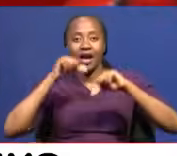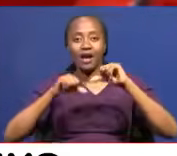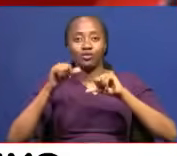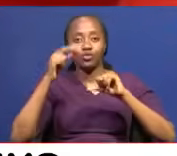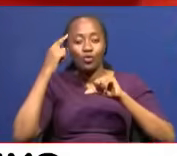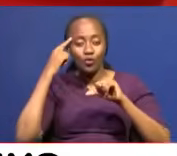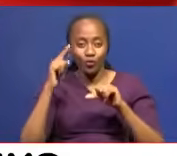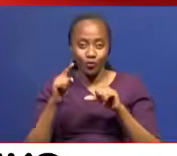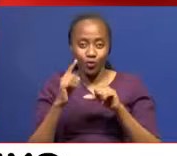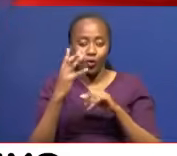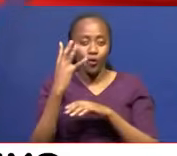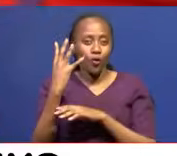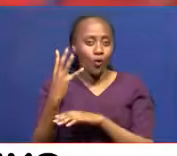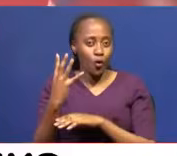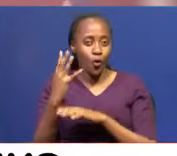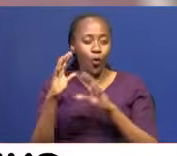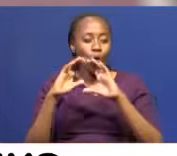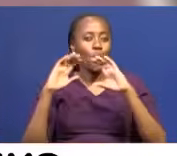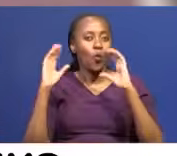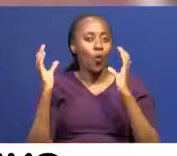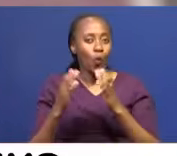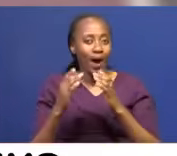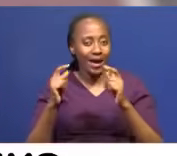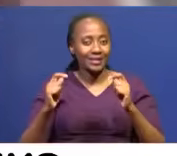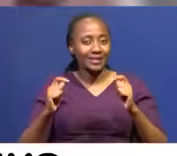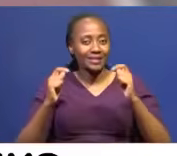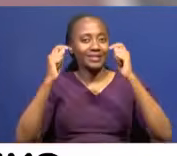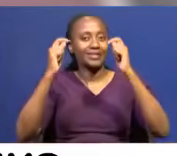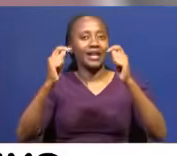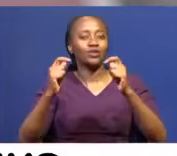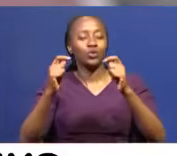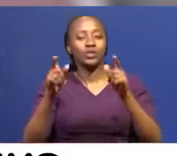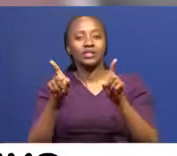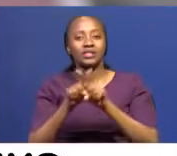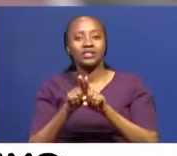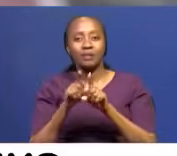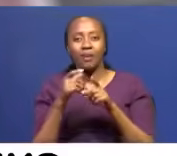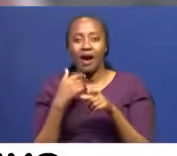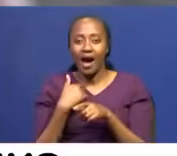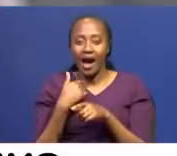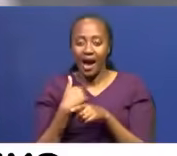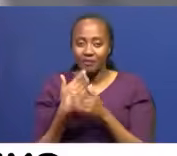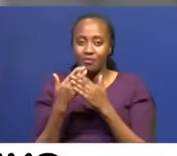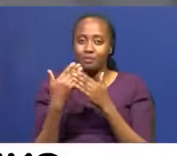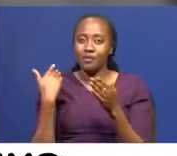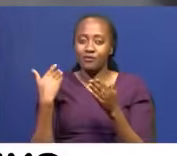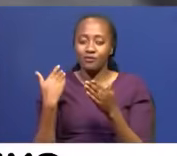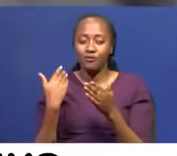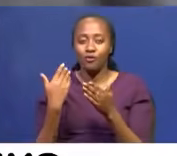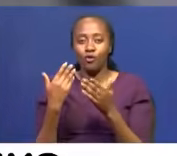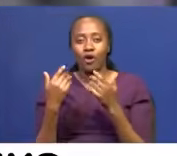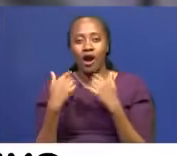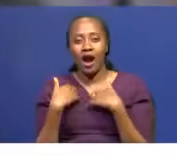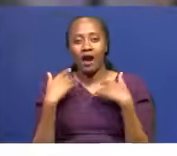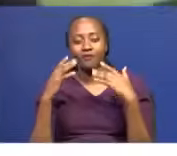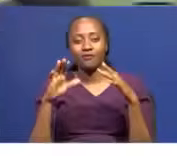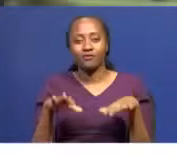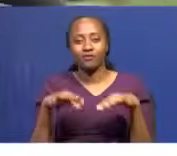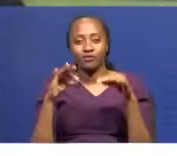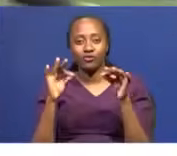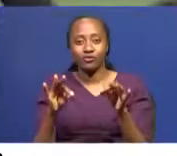4 world titles in the same track event after Shelly Ann Fraser-Pryce, who has won 5 100 meters